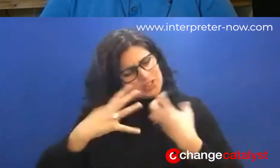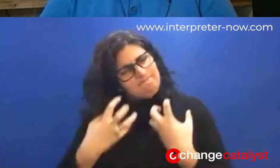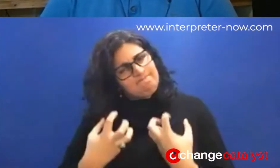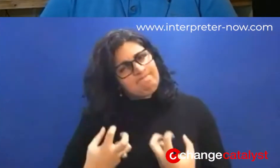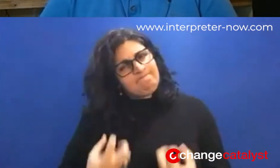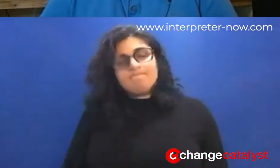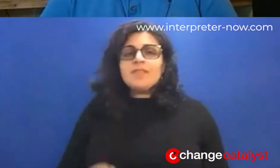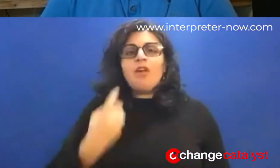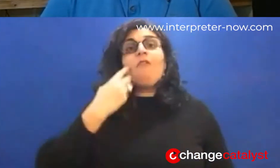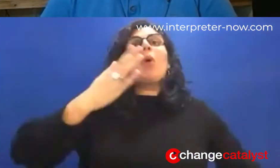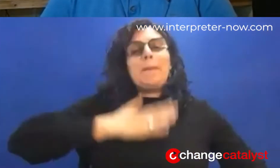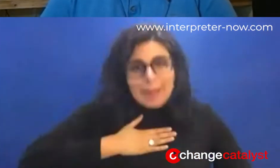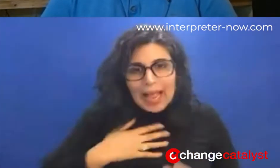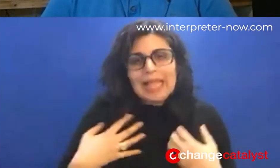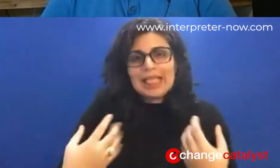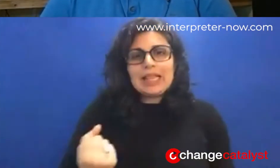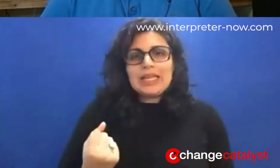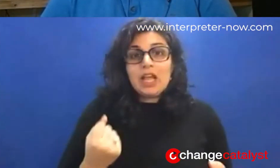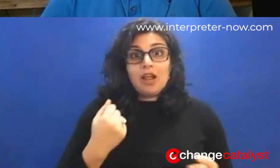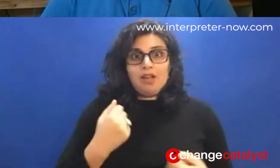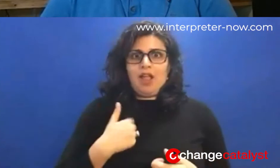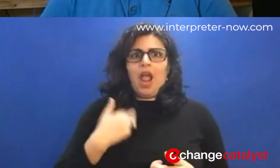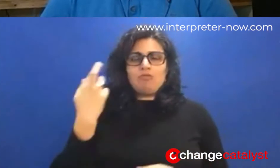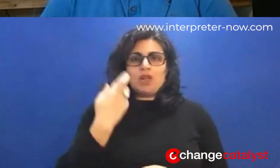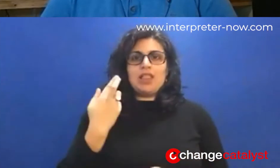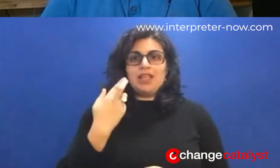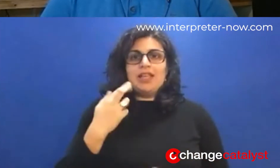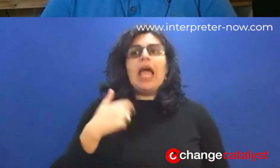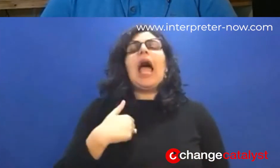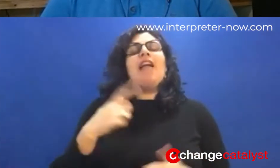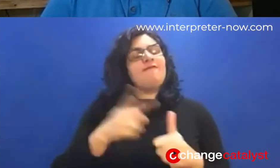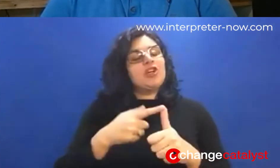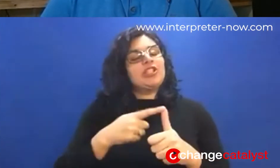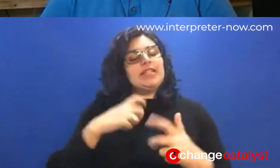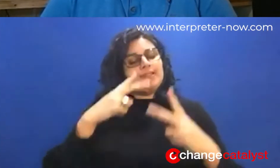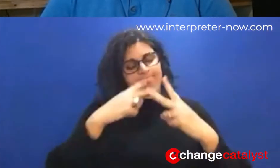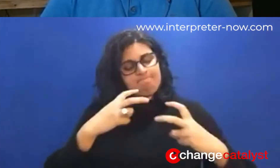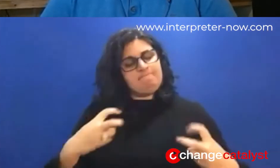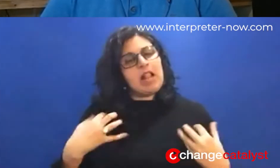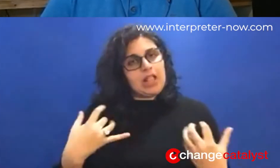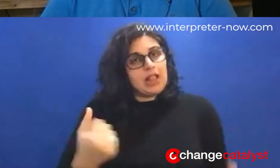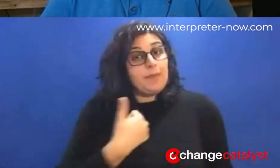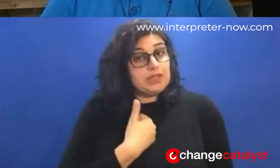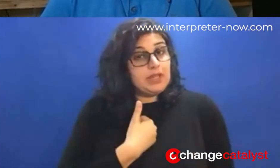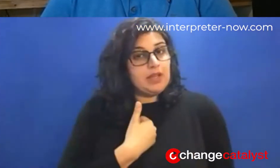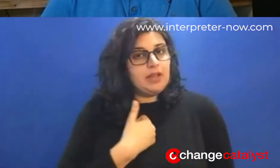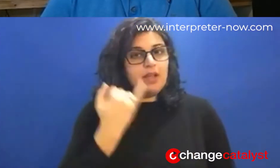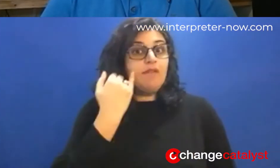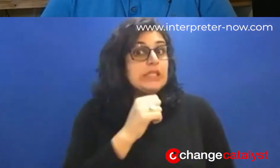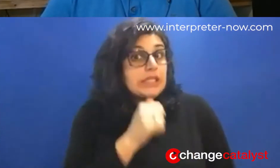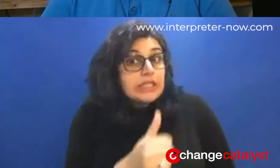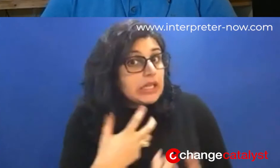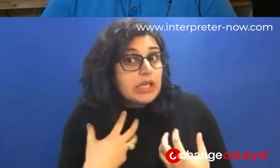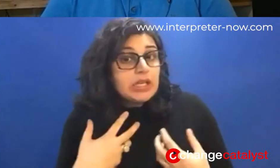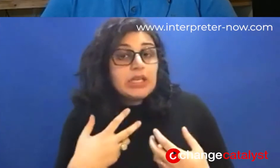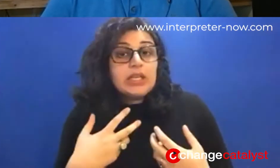own healing, I realized there was healing I had to do, because if I did not, I was